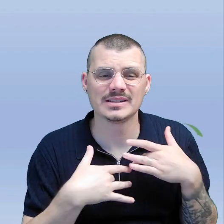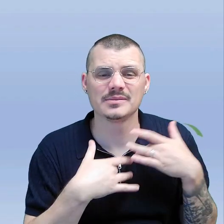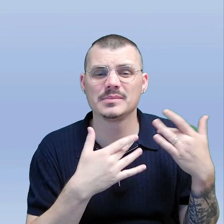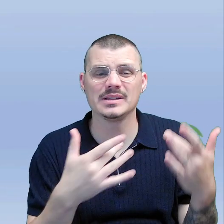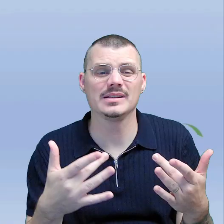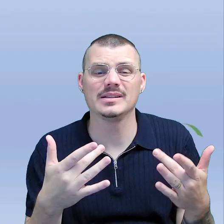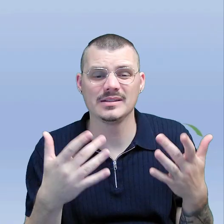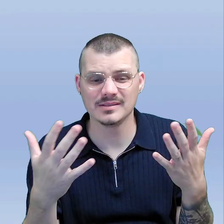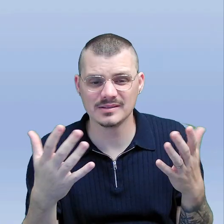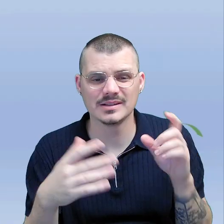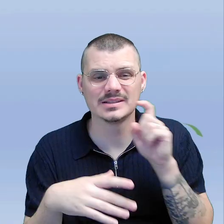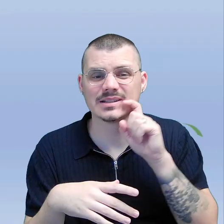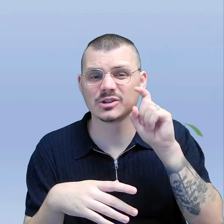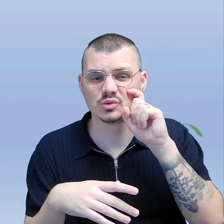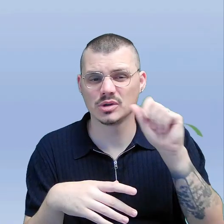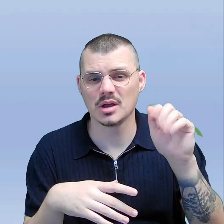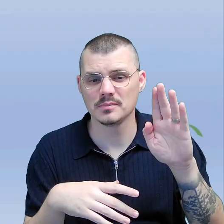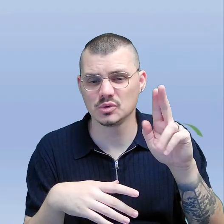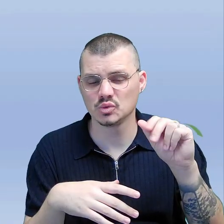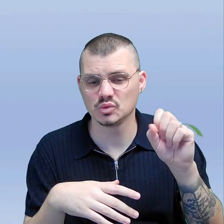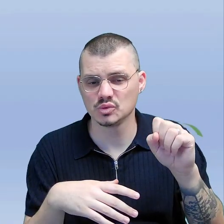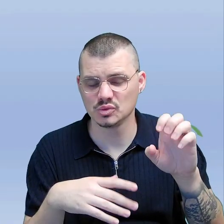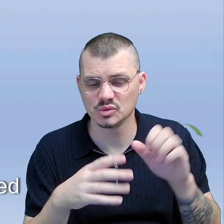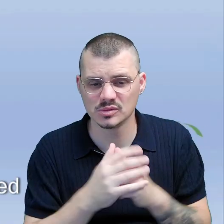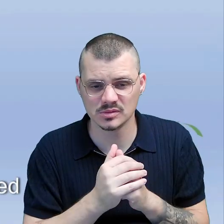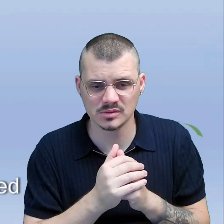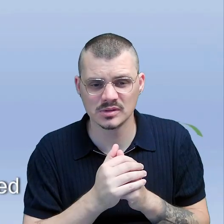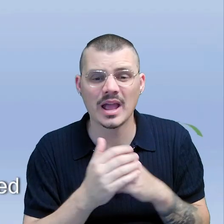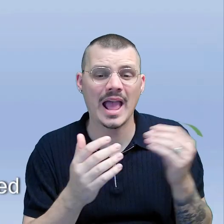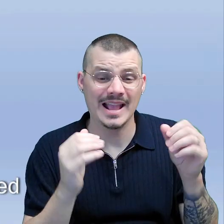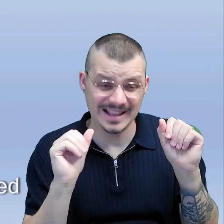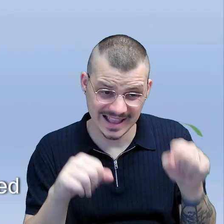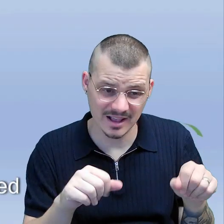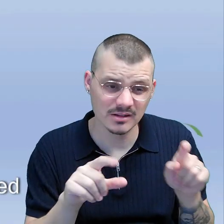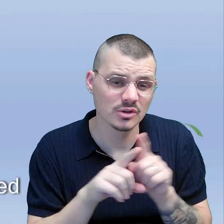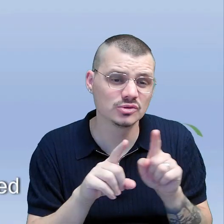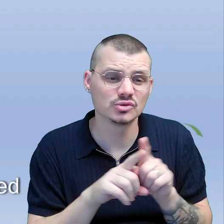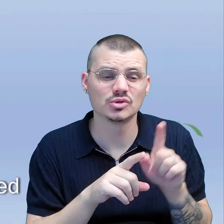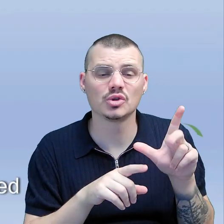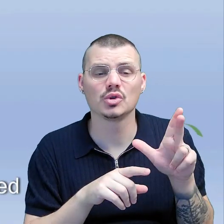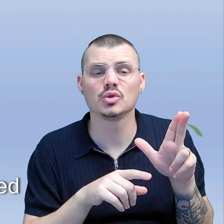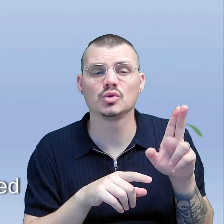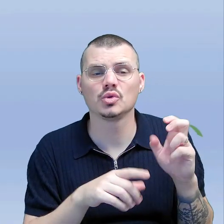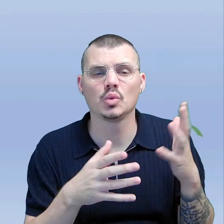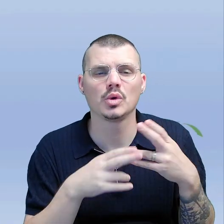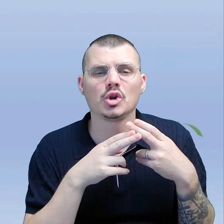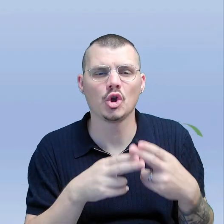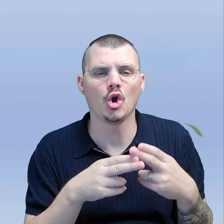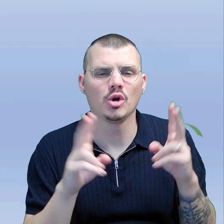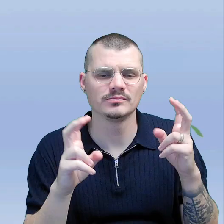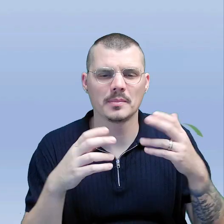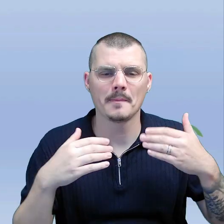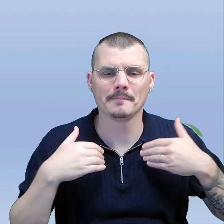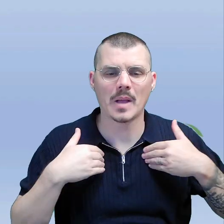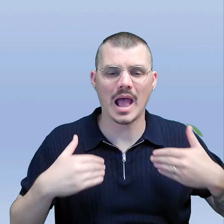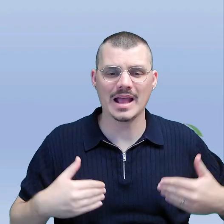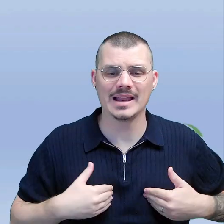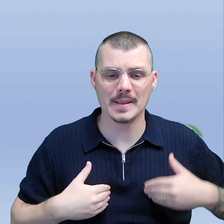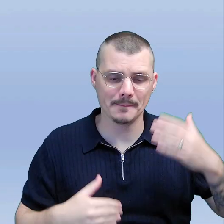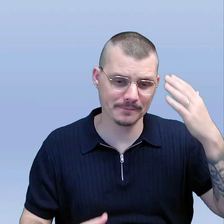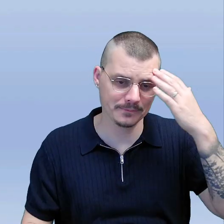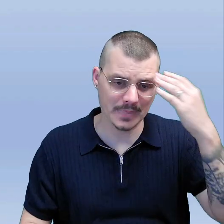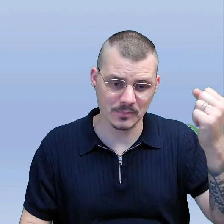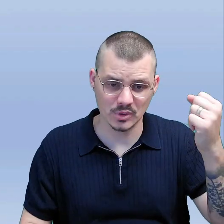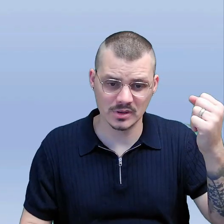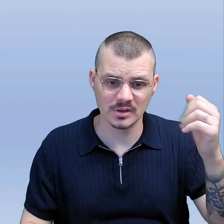typically of a sexual type, and can also be a clue to what are called body memories, which